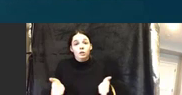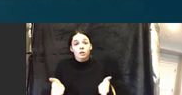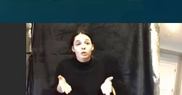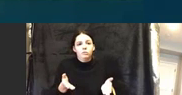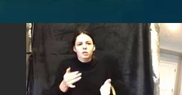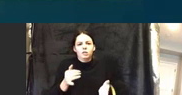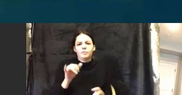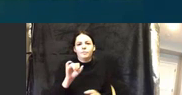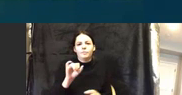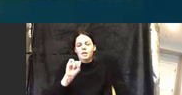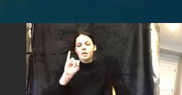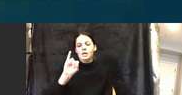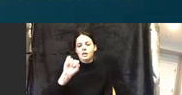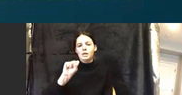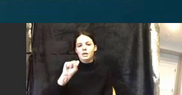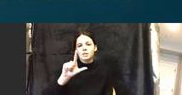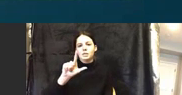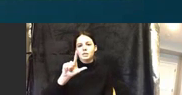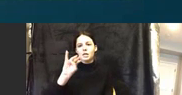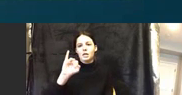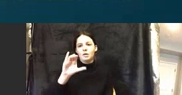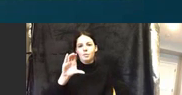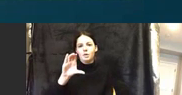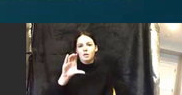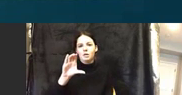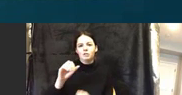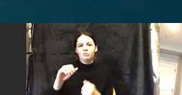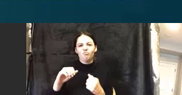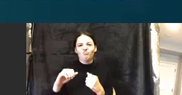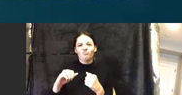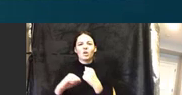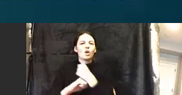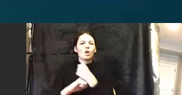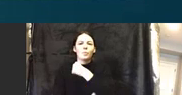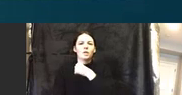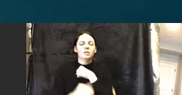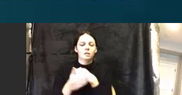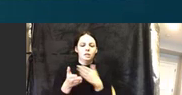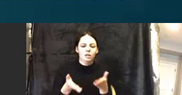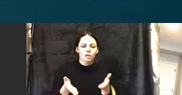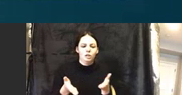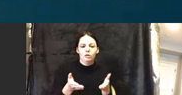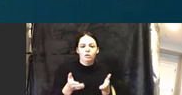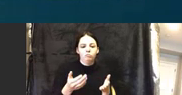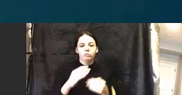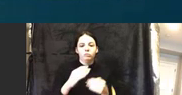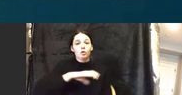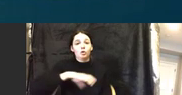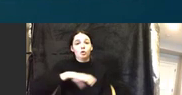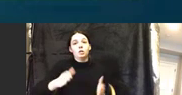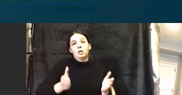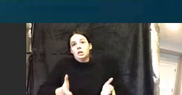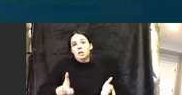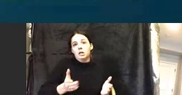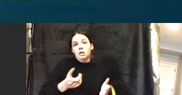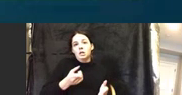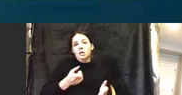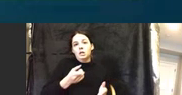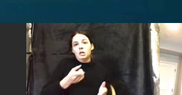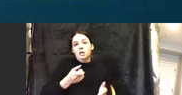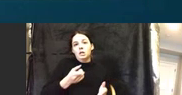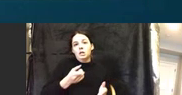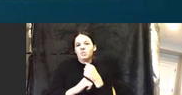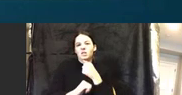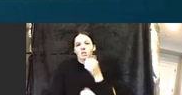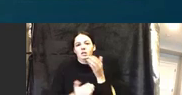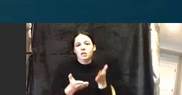people using Christianity as fundamentalism here. A lot of the white supremacist attacks that we're seeing, you know, it's people